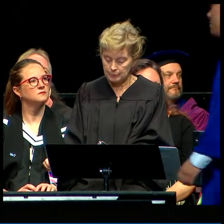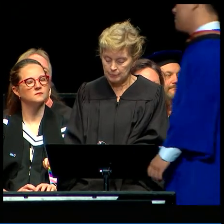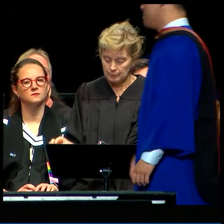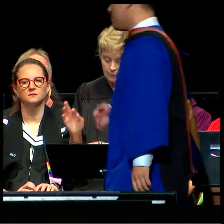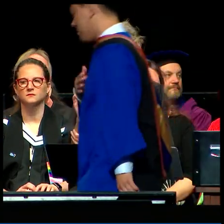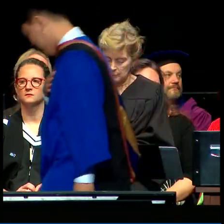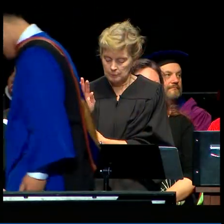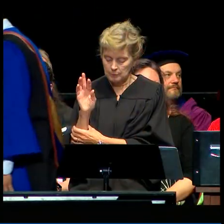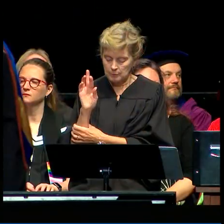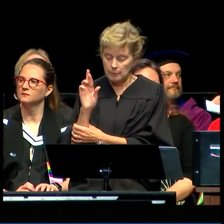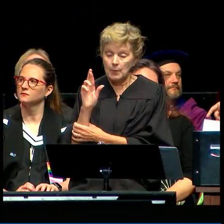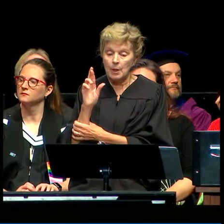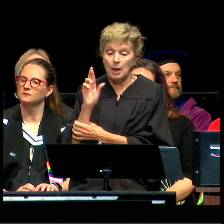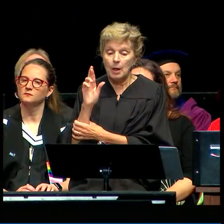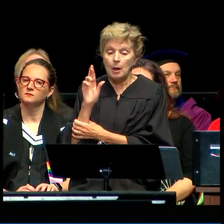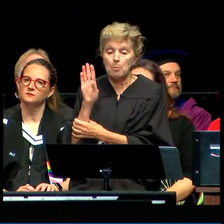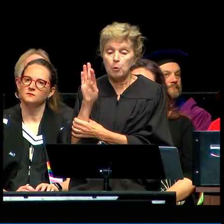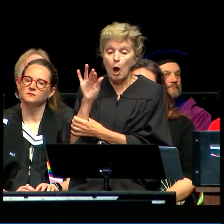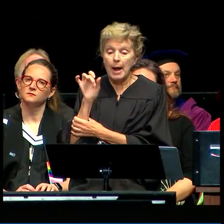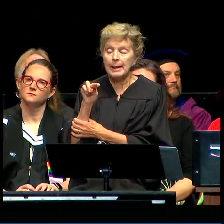Brian Bake.